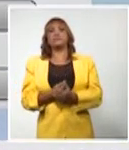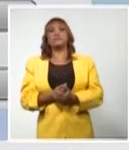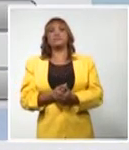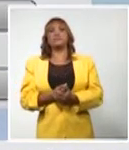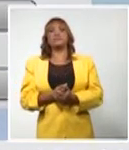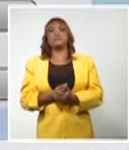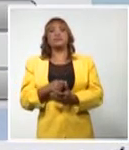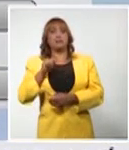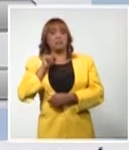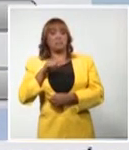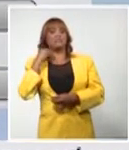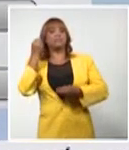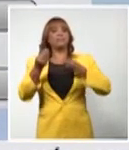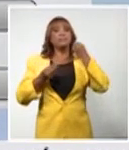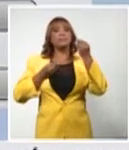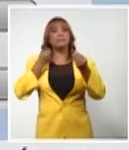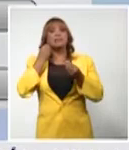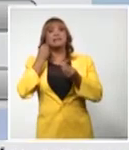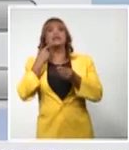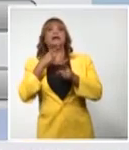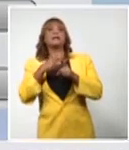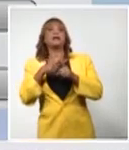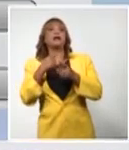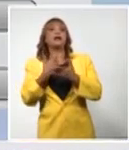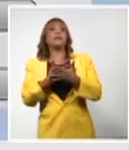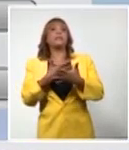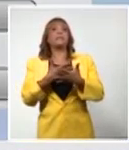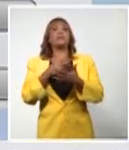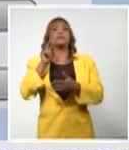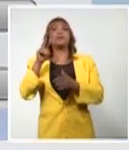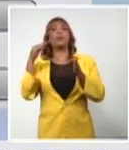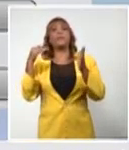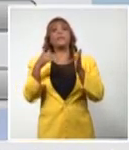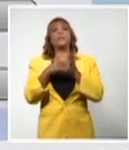2,646 have tested positive for the virus.